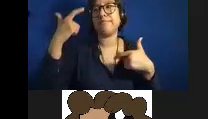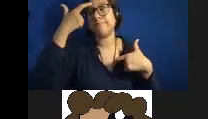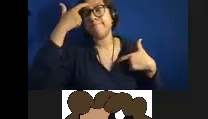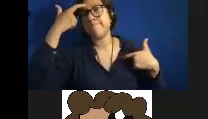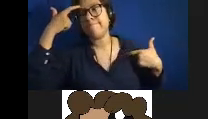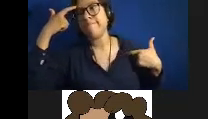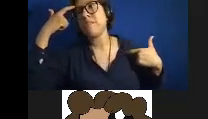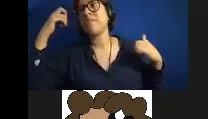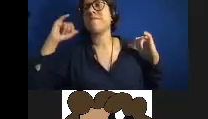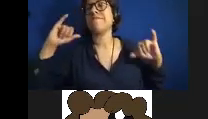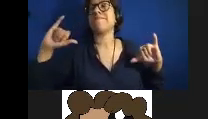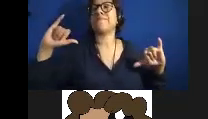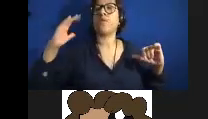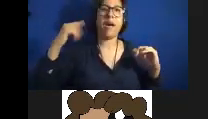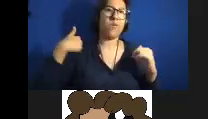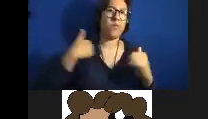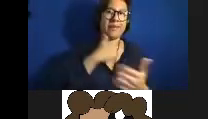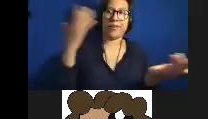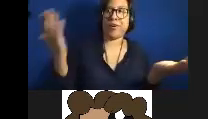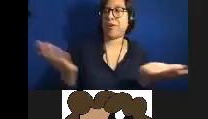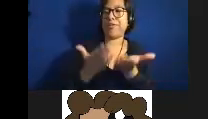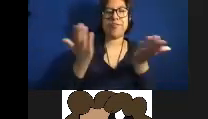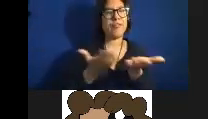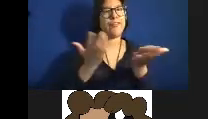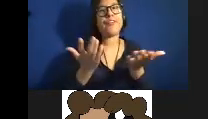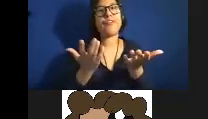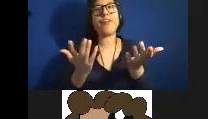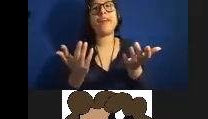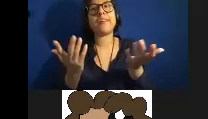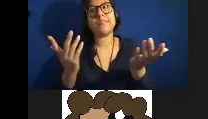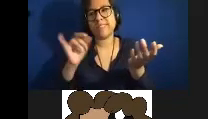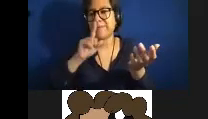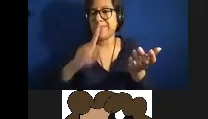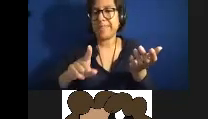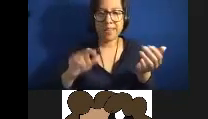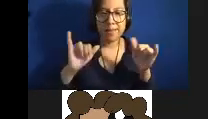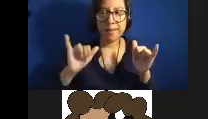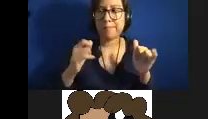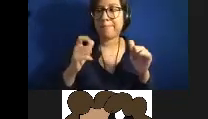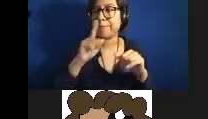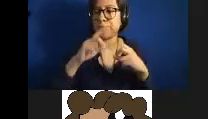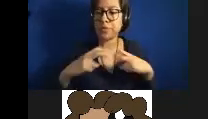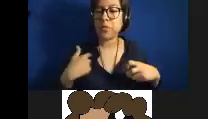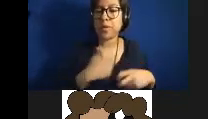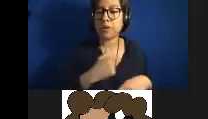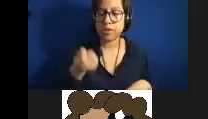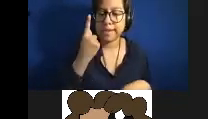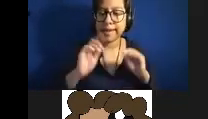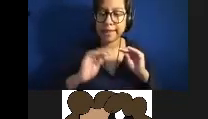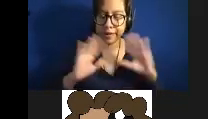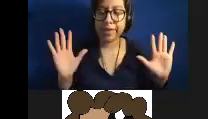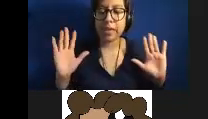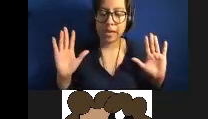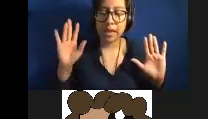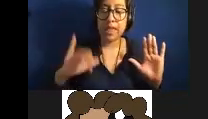us to this space in a way that, you know, have shaped our understanding and I think it's in that vulnerability and